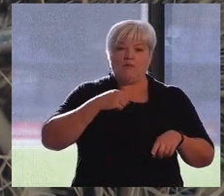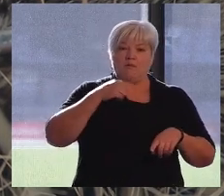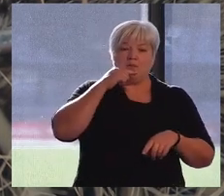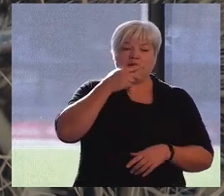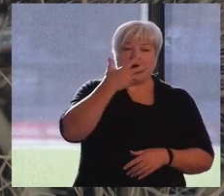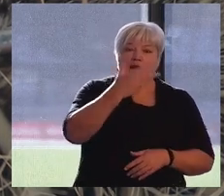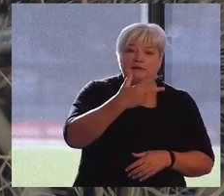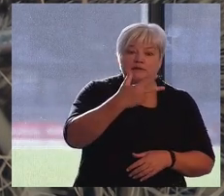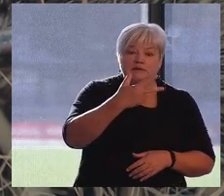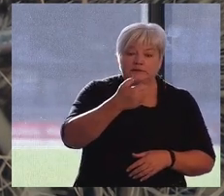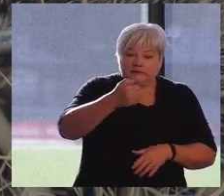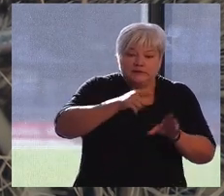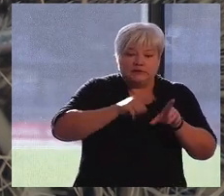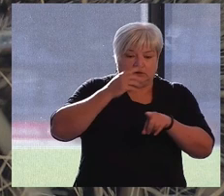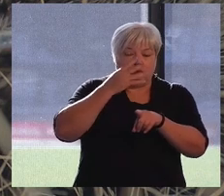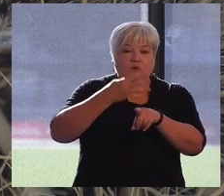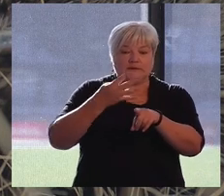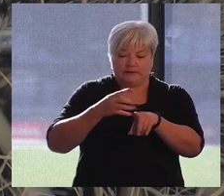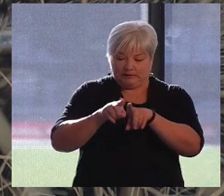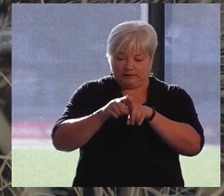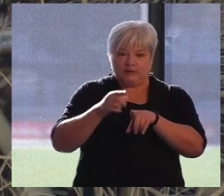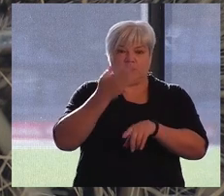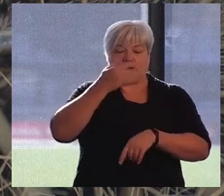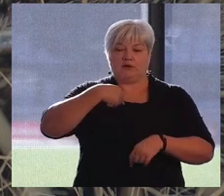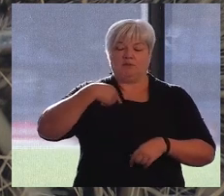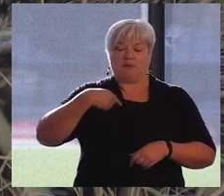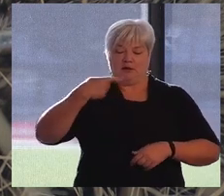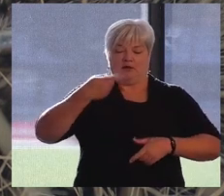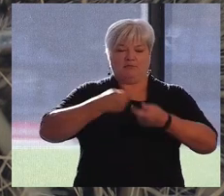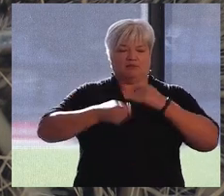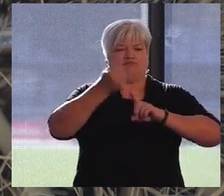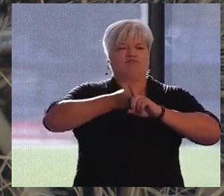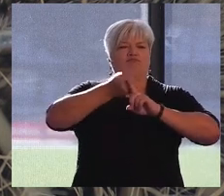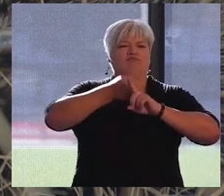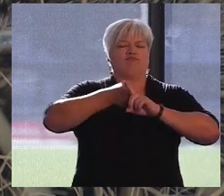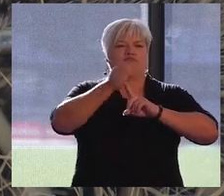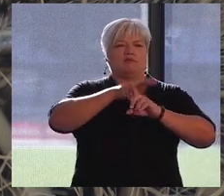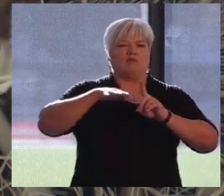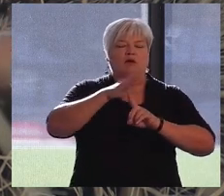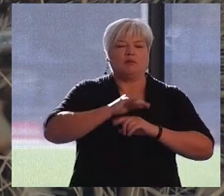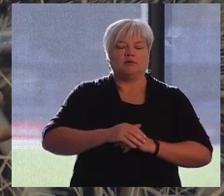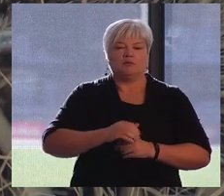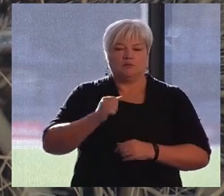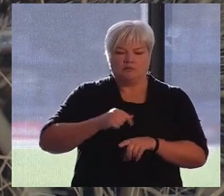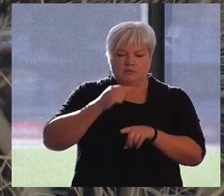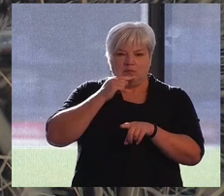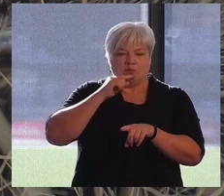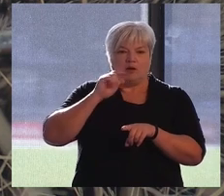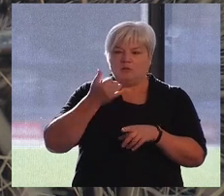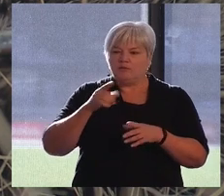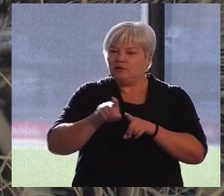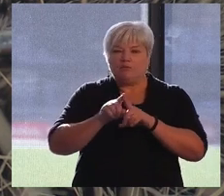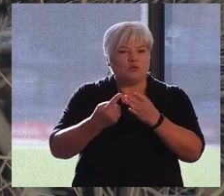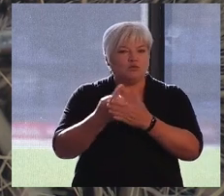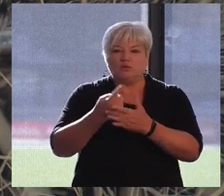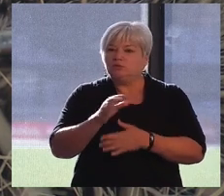an environmental advocate. But he will not have the chance that I've had and do still have, and all of us in this room have,